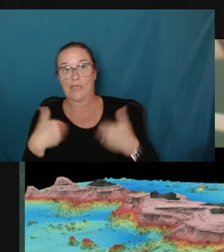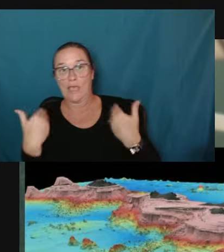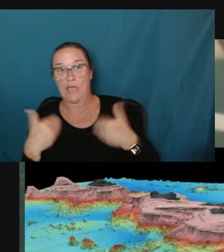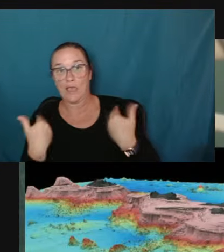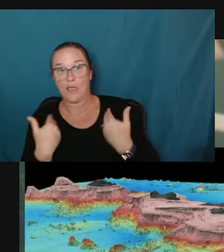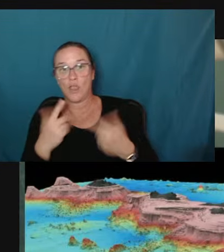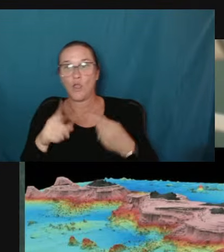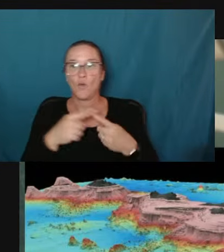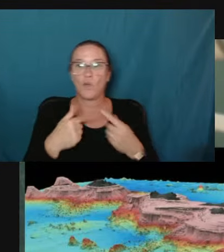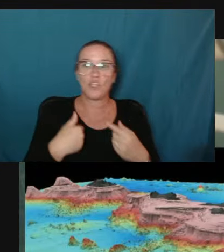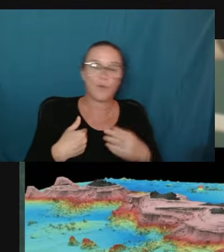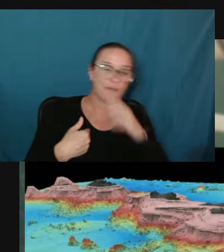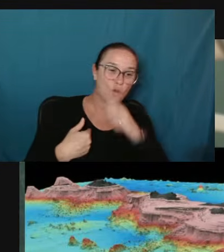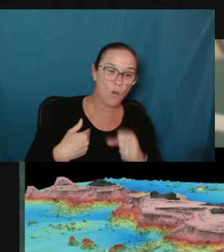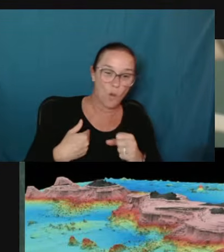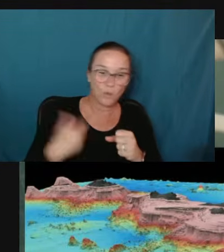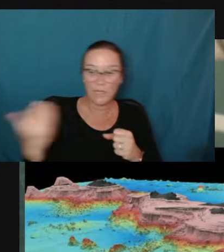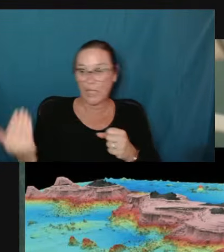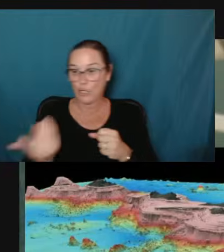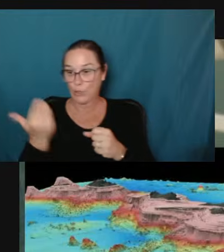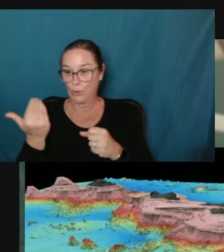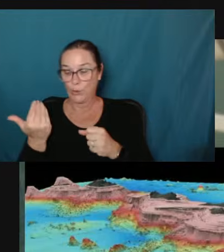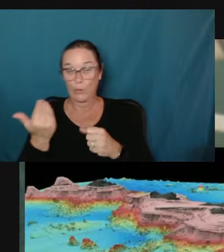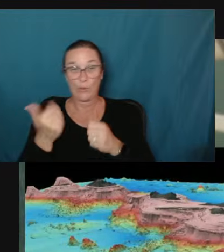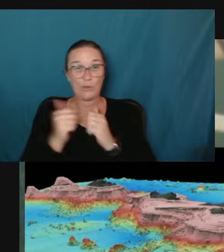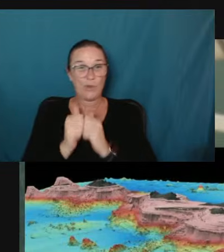old things and new things together, they don't always get along.